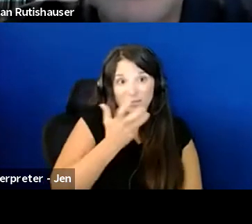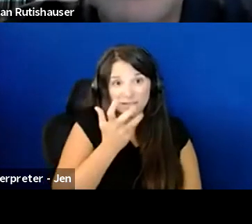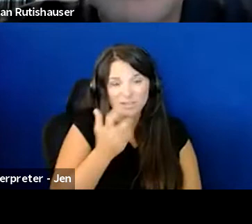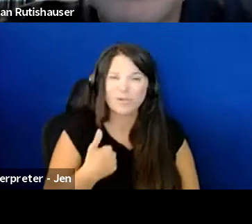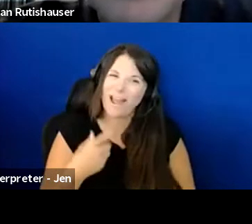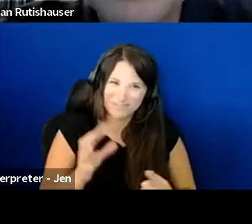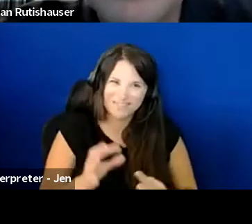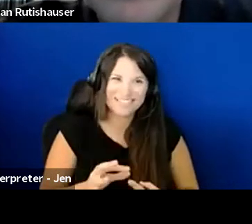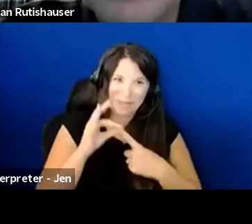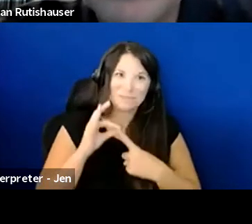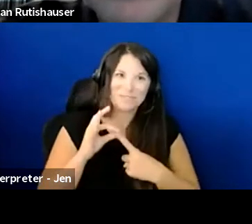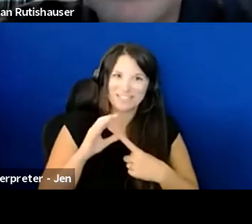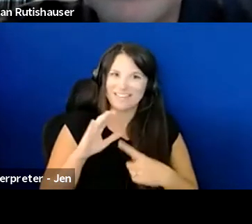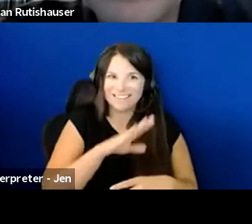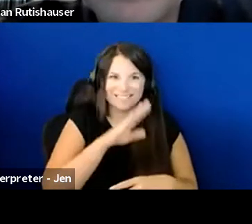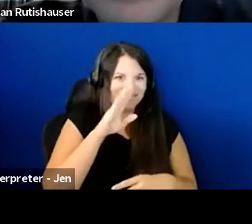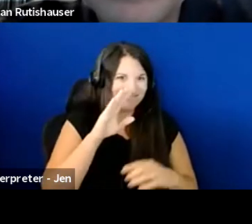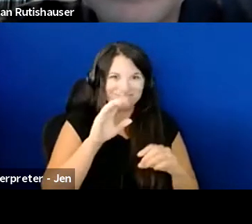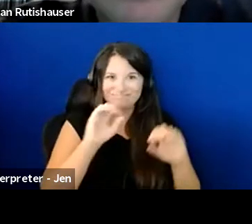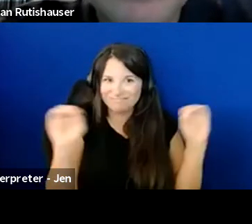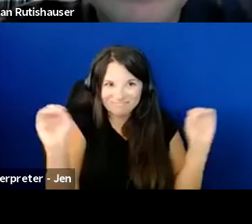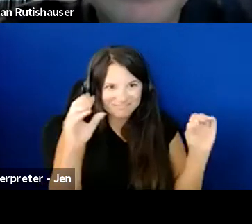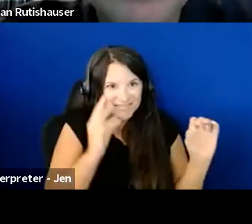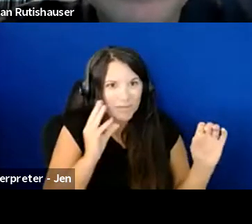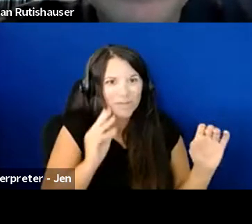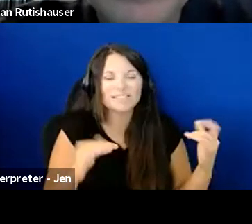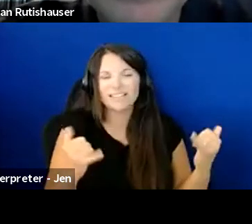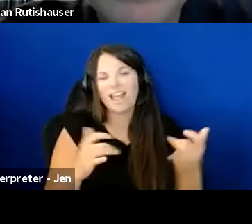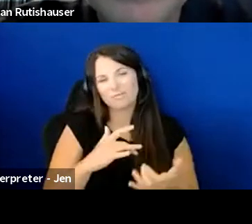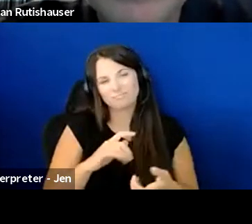no experience, and now I feel very confident. So